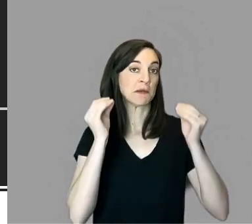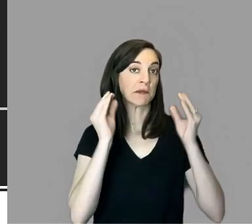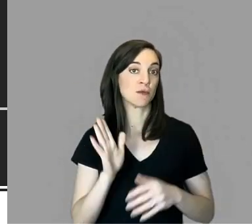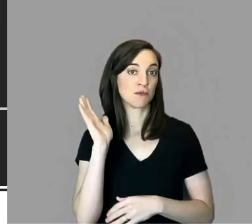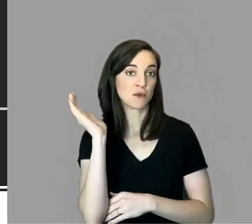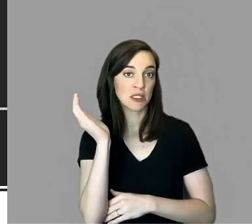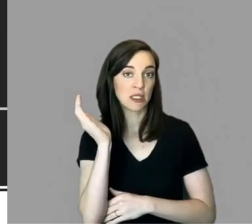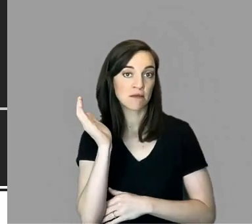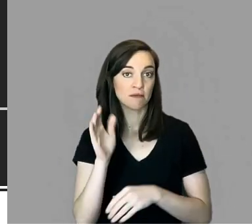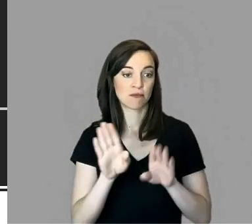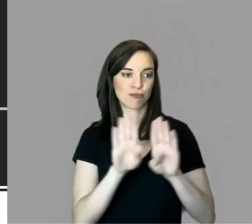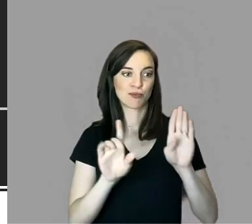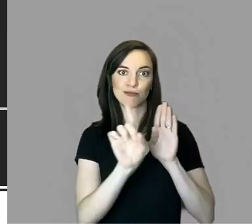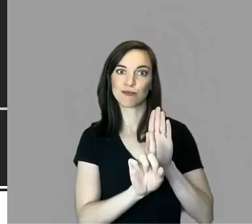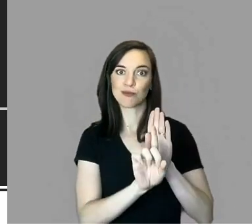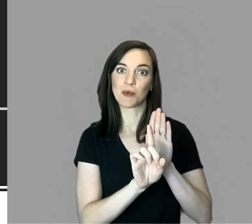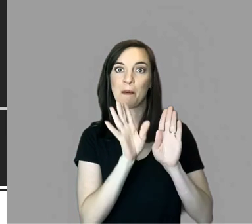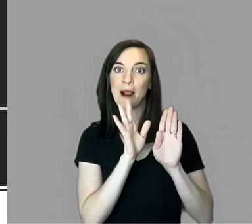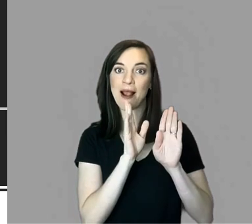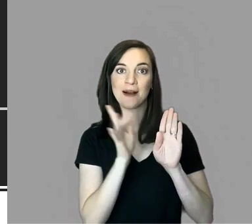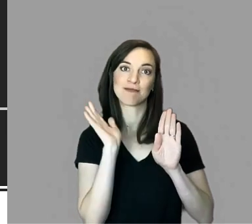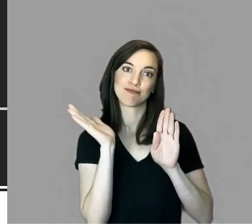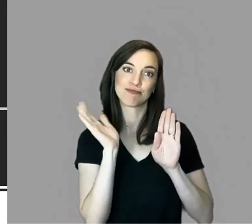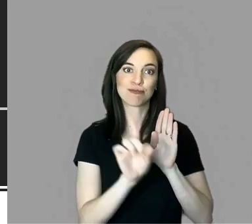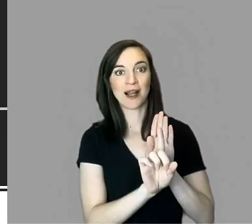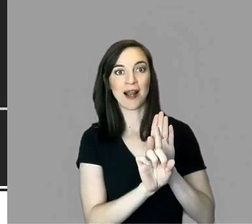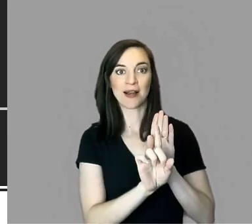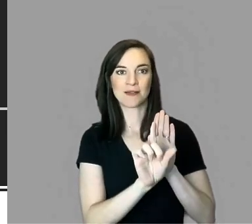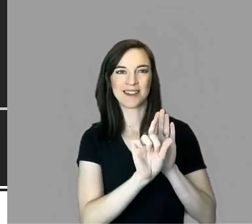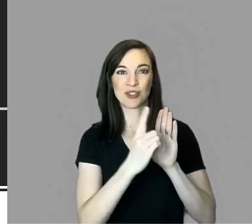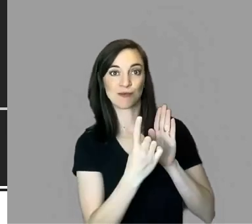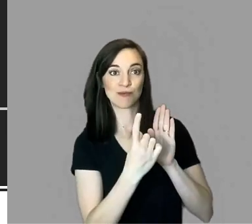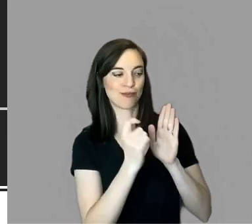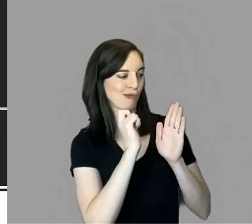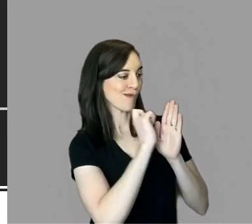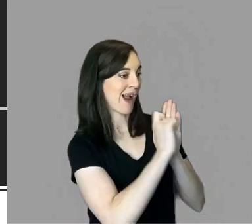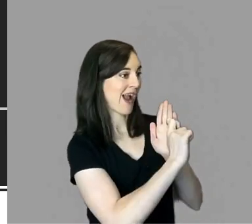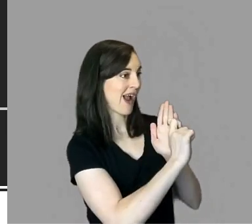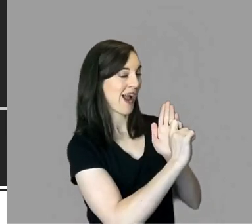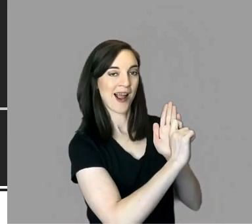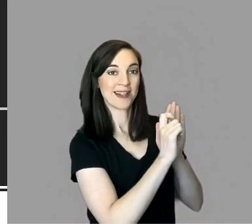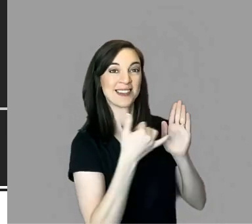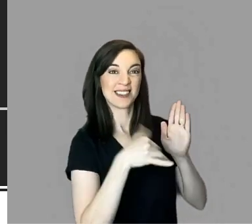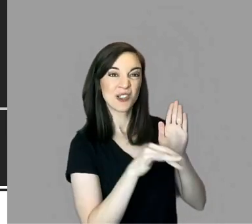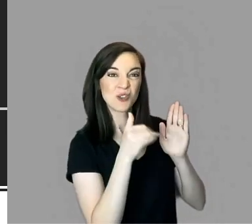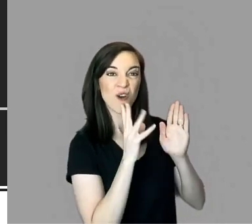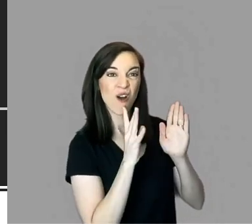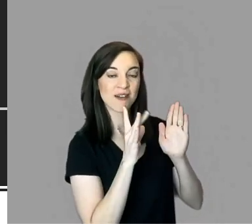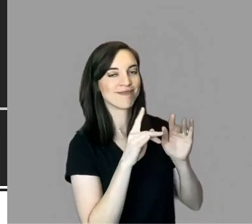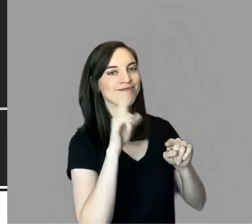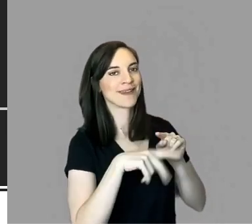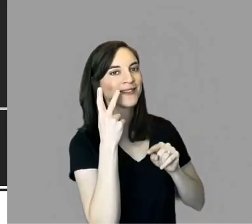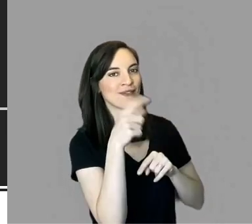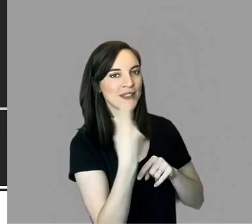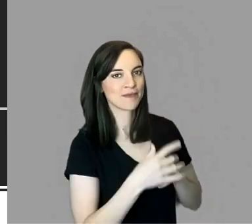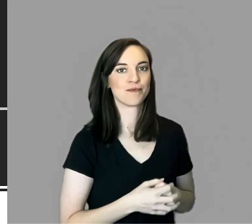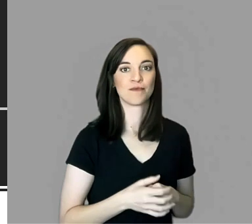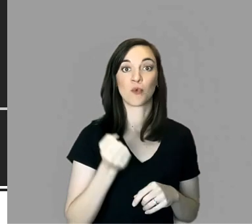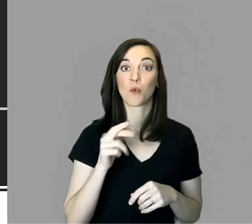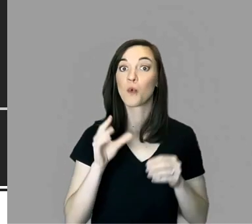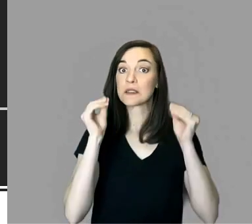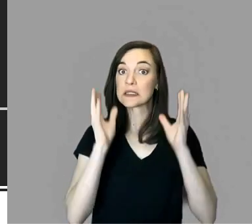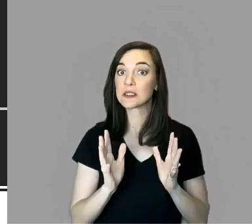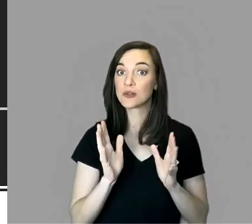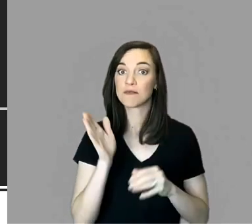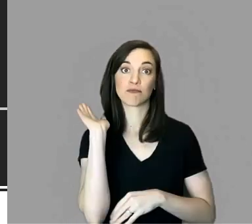Some examples of antecedents that may trigger students who are DHH are when they don't have access to the teacher's face during instruction, whether that